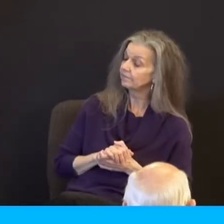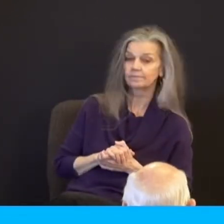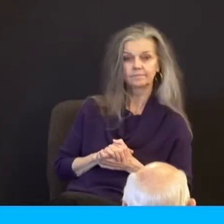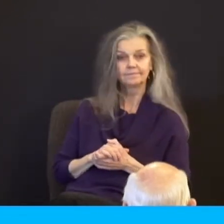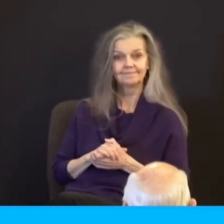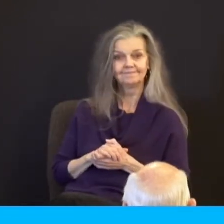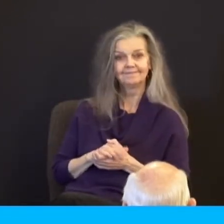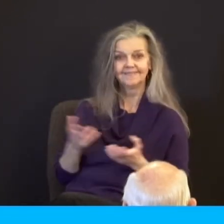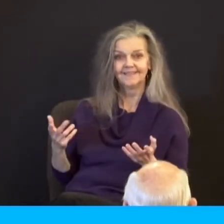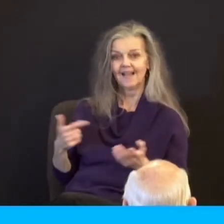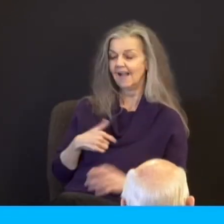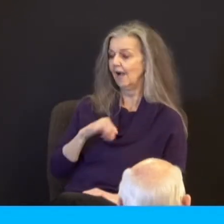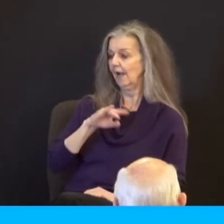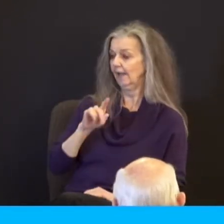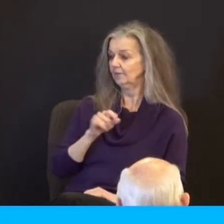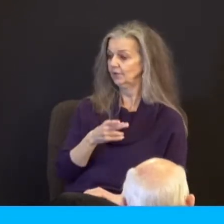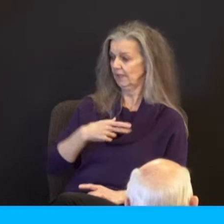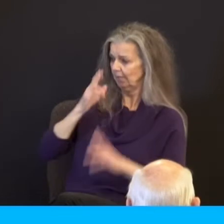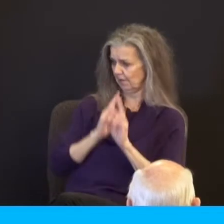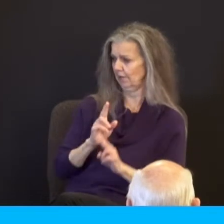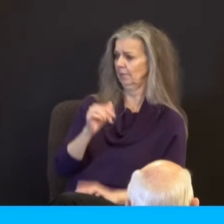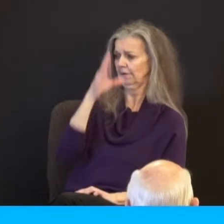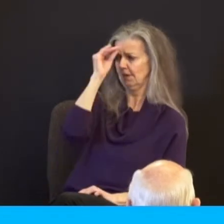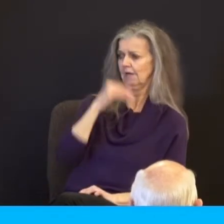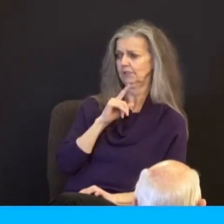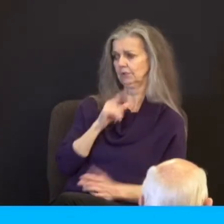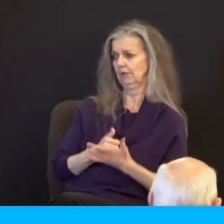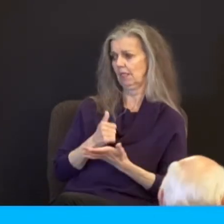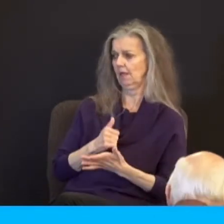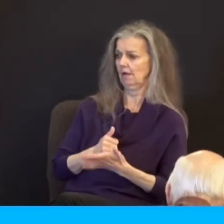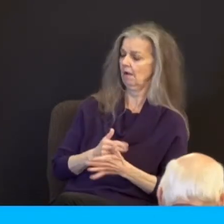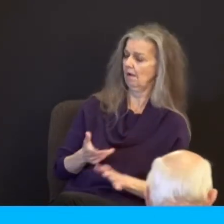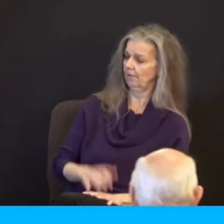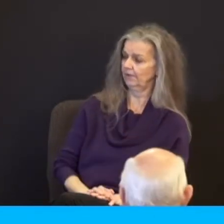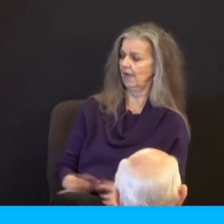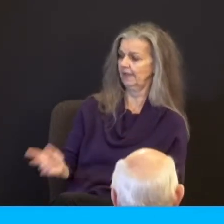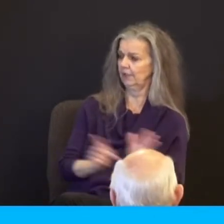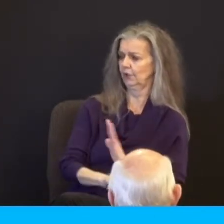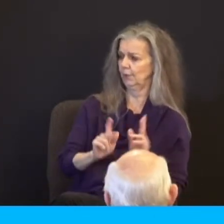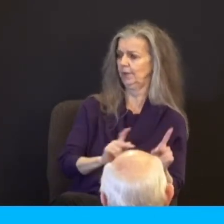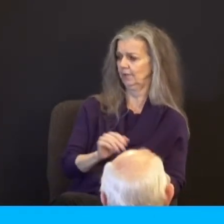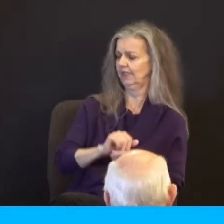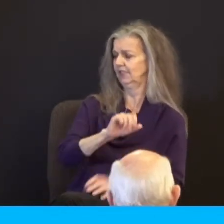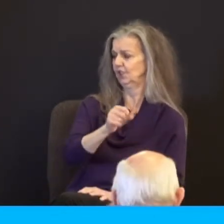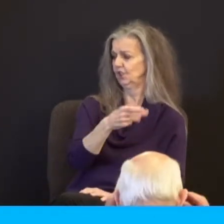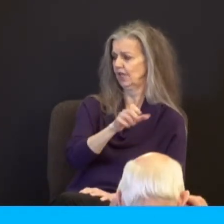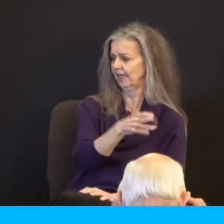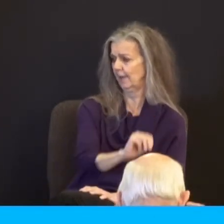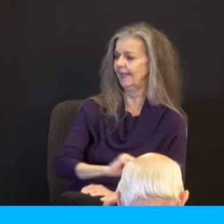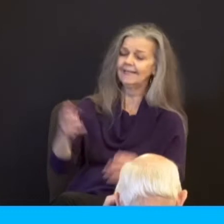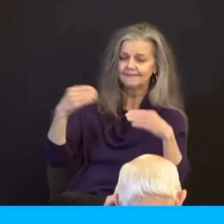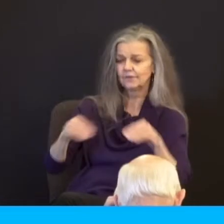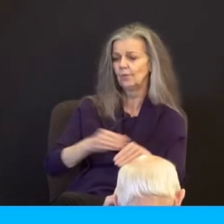hey, I'm Judah, I'm an honorable guy. I mean, sure, I helped slay the people of Shechem with my brothers, and I did sell my brother into slavery,